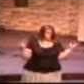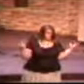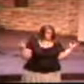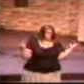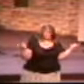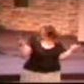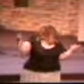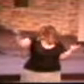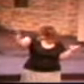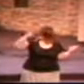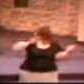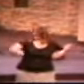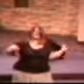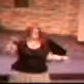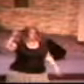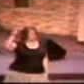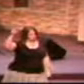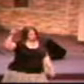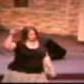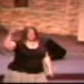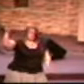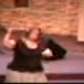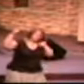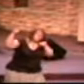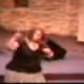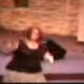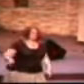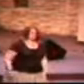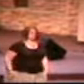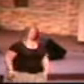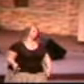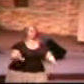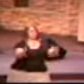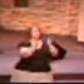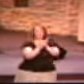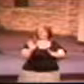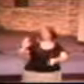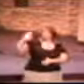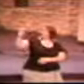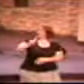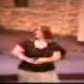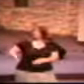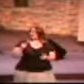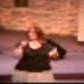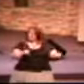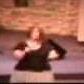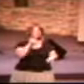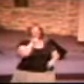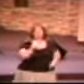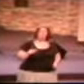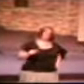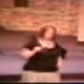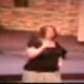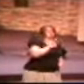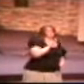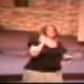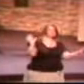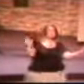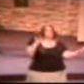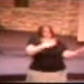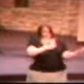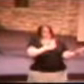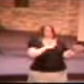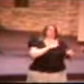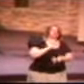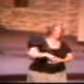God is in charge of your life when you pray your kingdom come it is not your actually I mean my